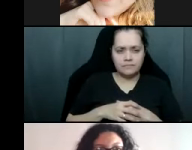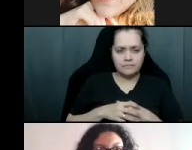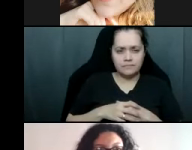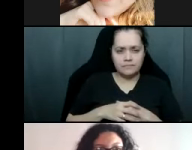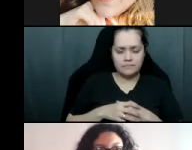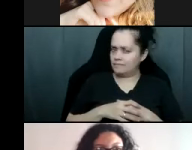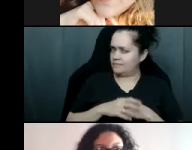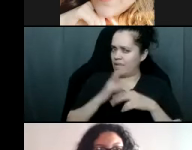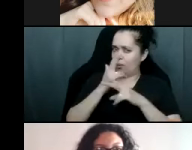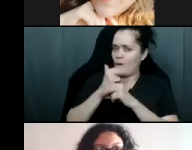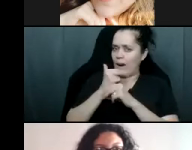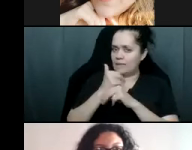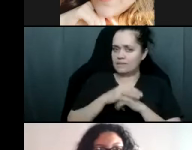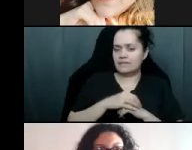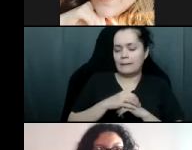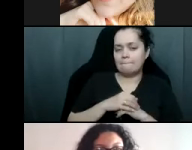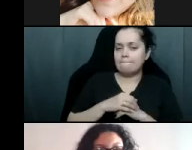Rabbits.